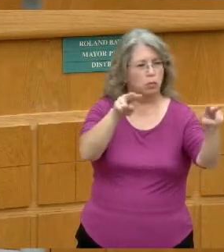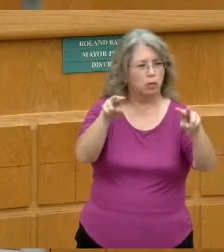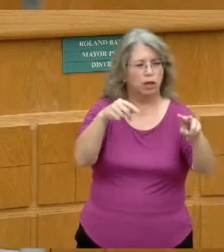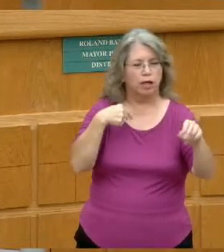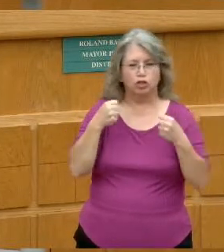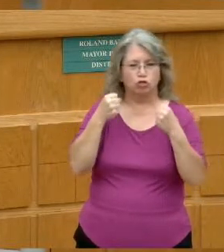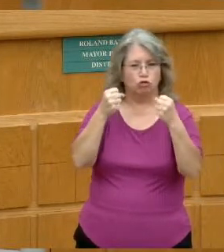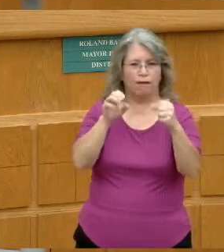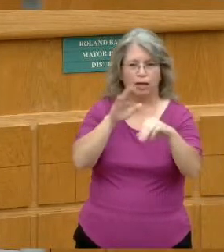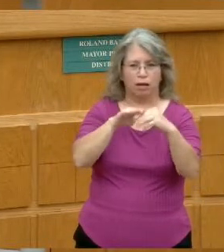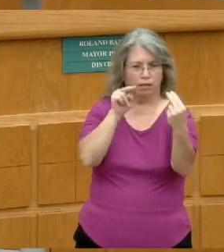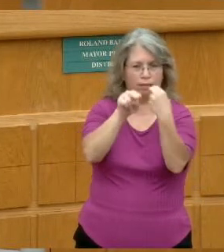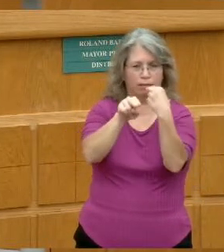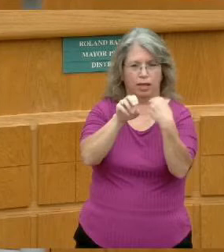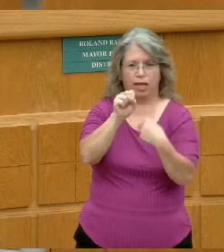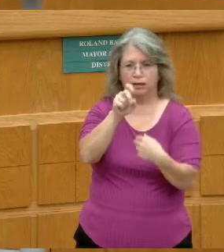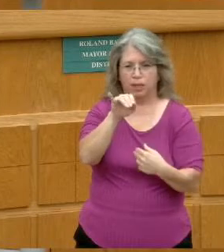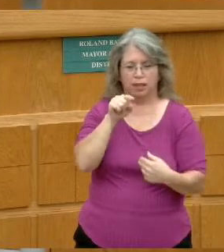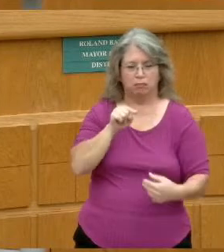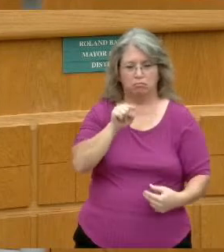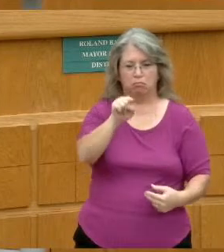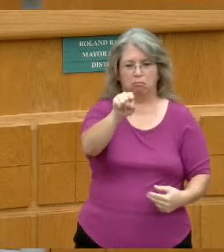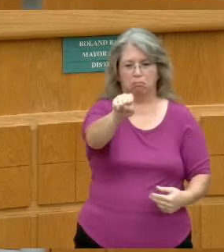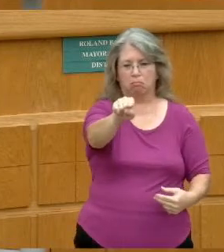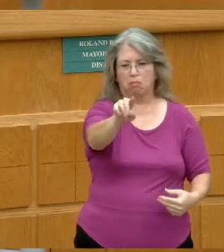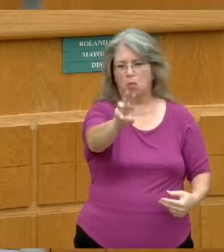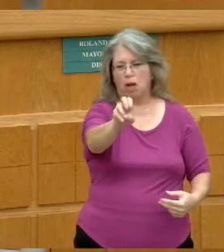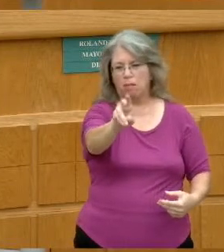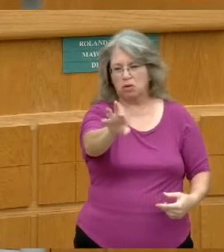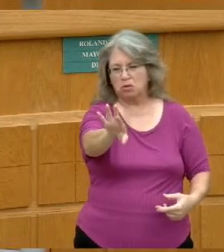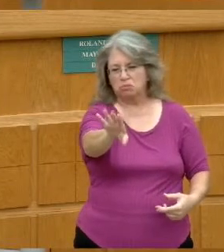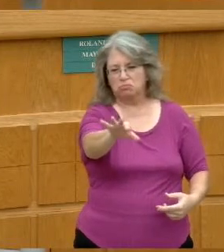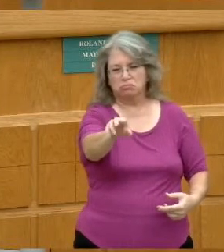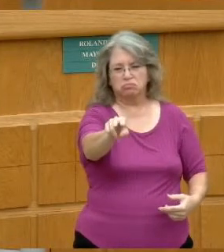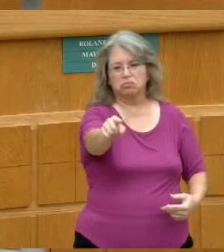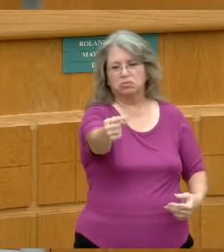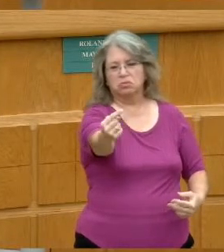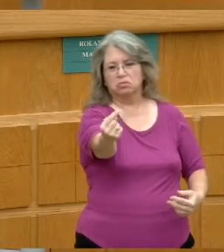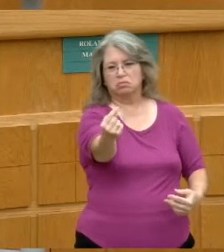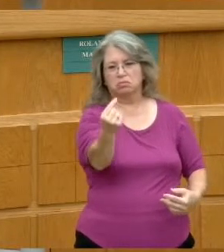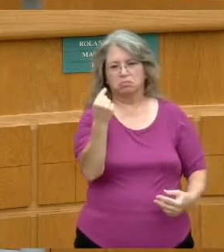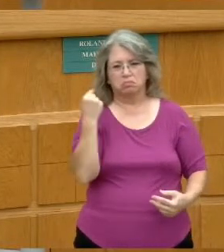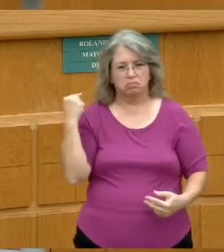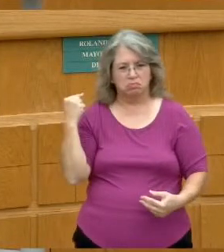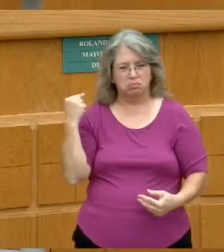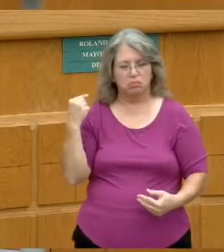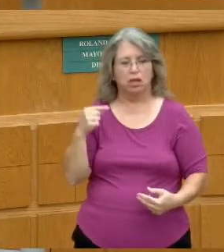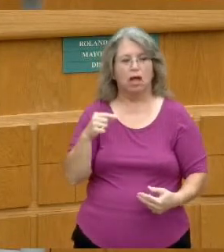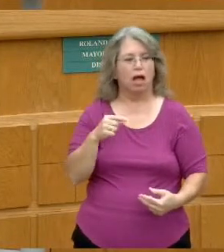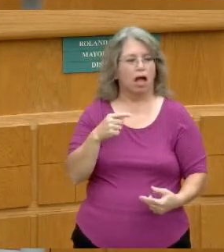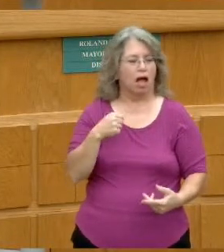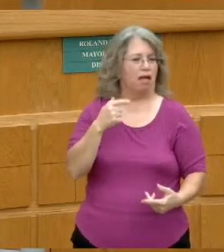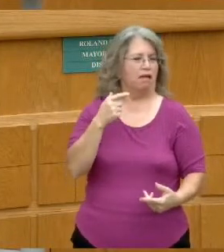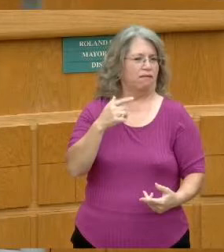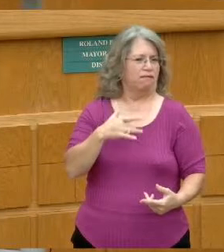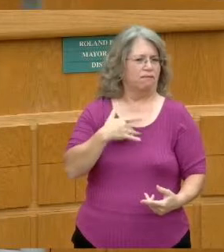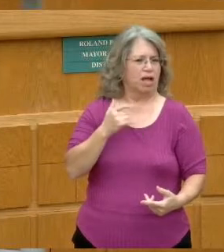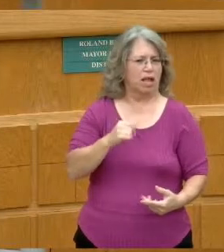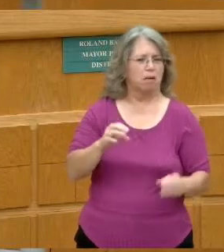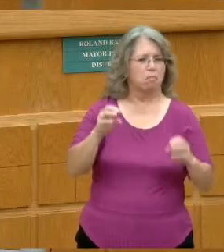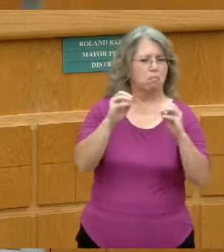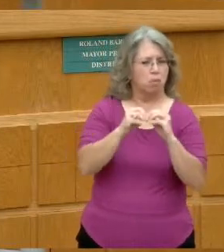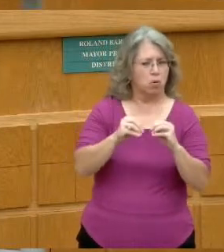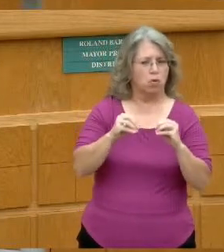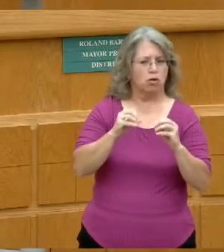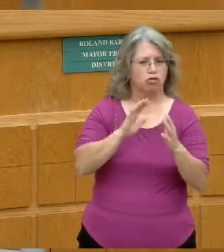back, over to Weber. And I thought that I saw more traffic, more people, in, at least potentially interacting